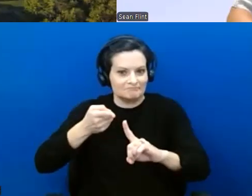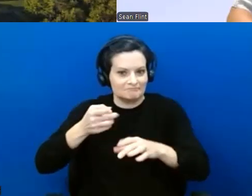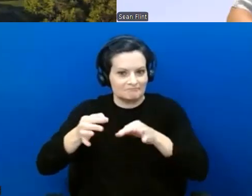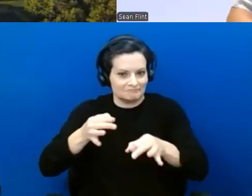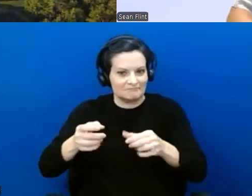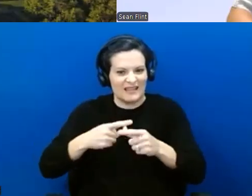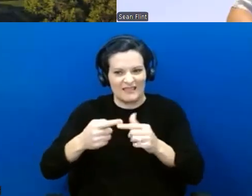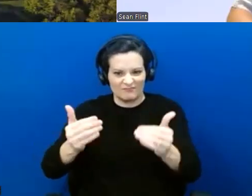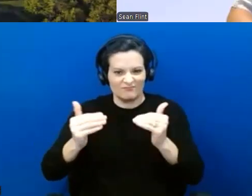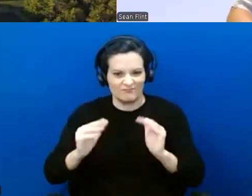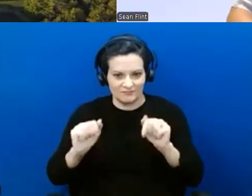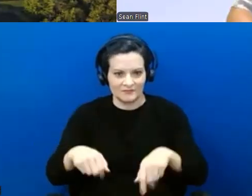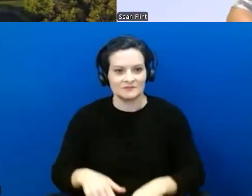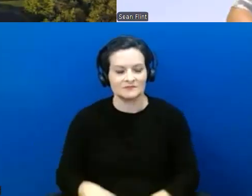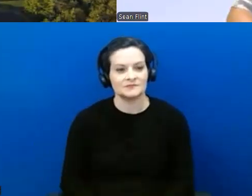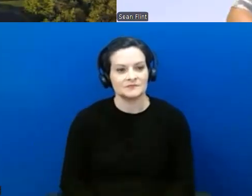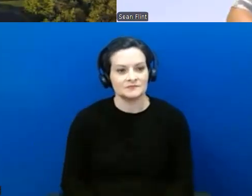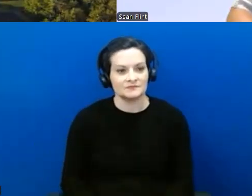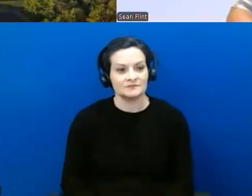ahead, Kathryn.